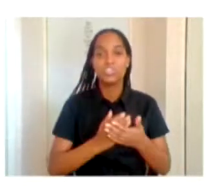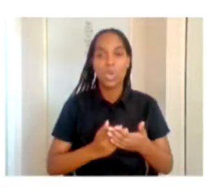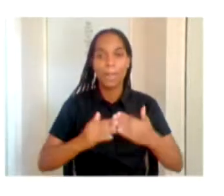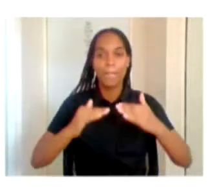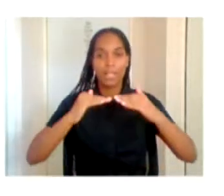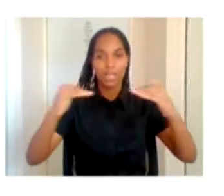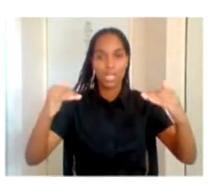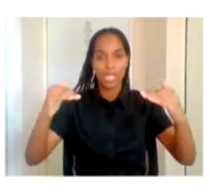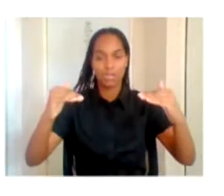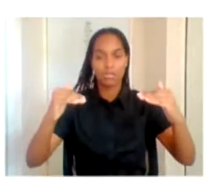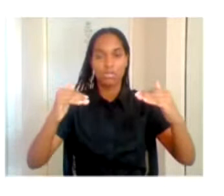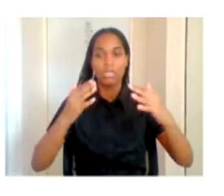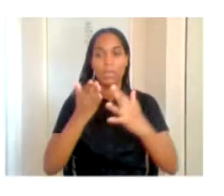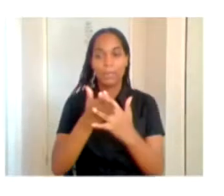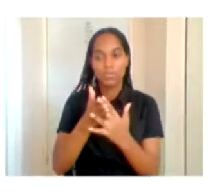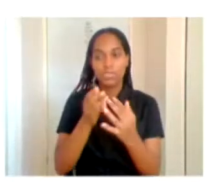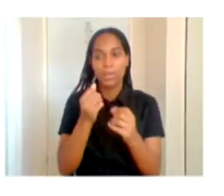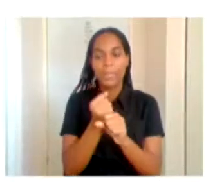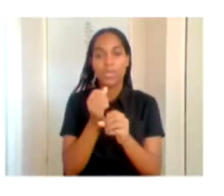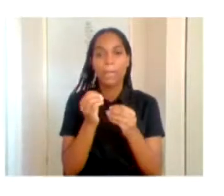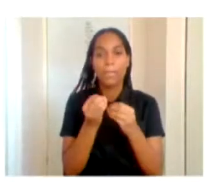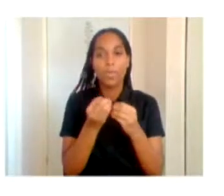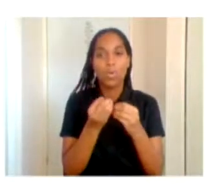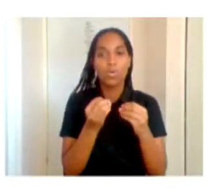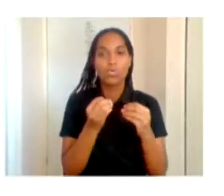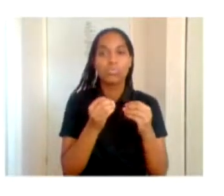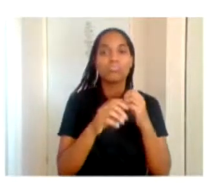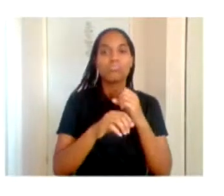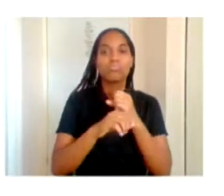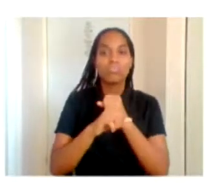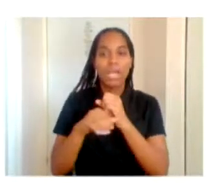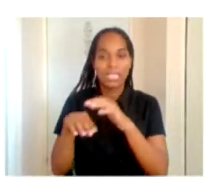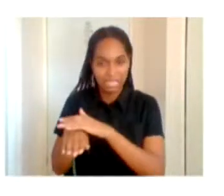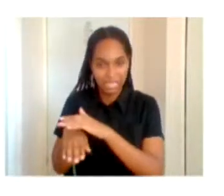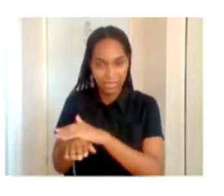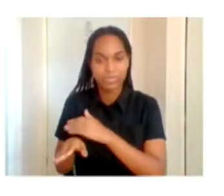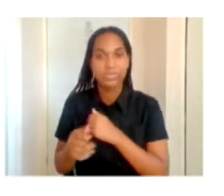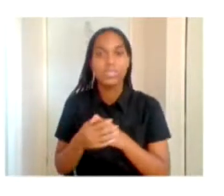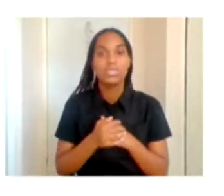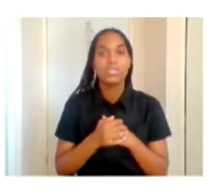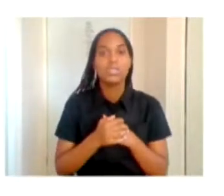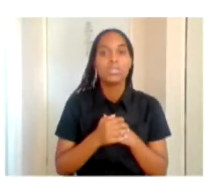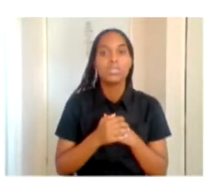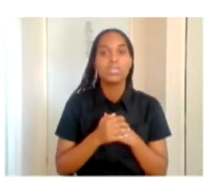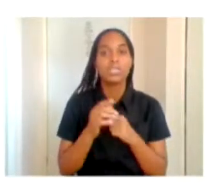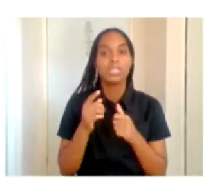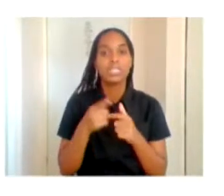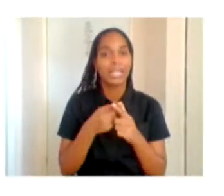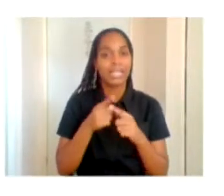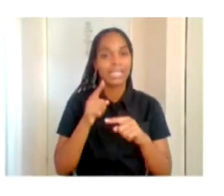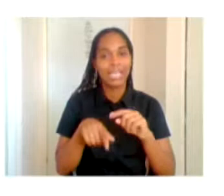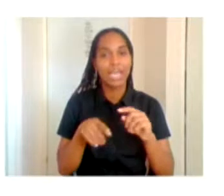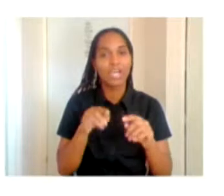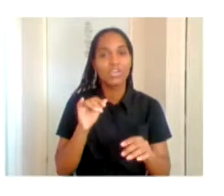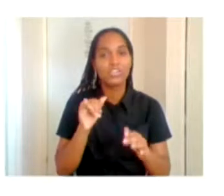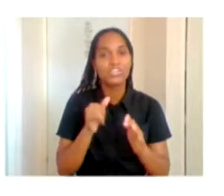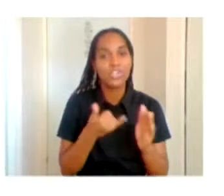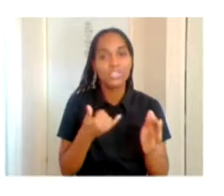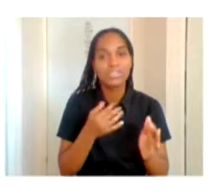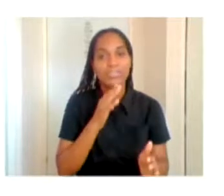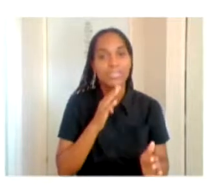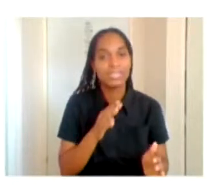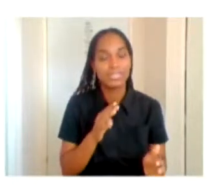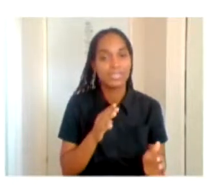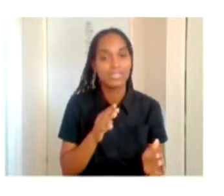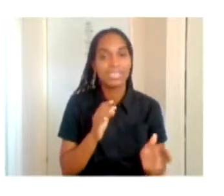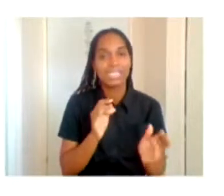streamable, right? As I mentioned that, ISO-BMF file is a file storage, and then it cannot just kind of go, it